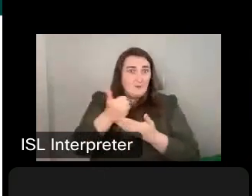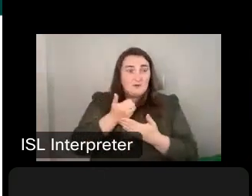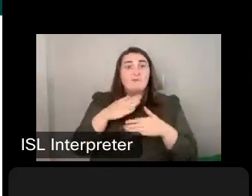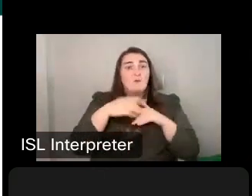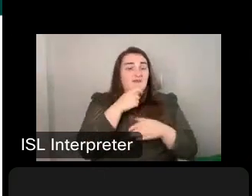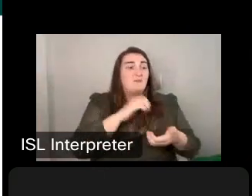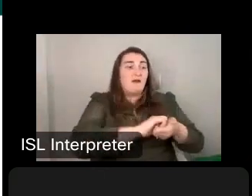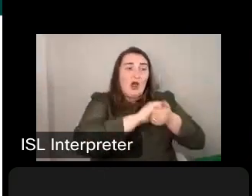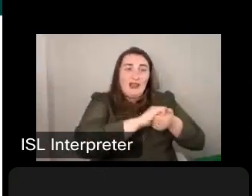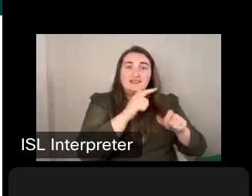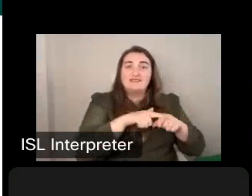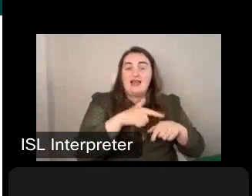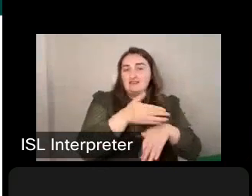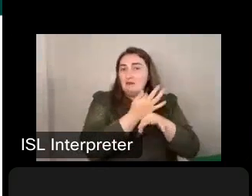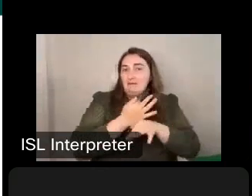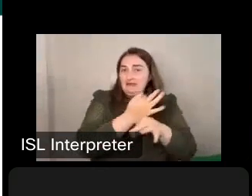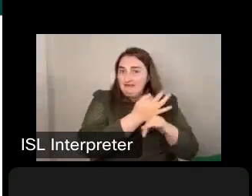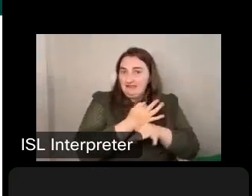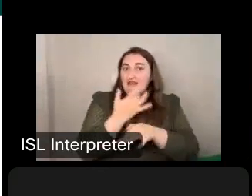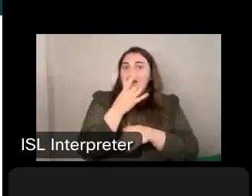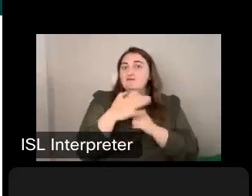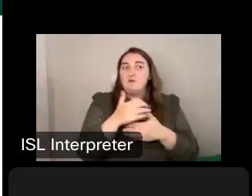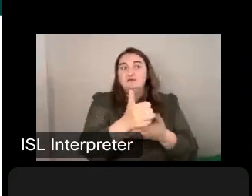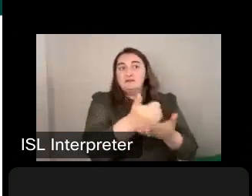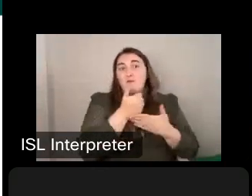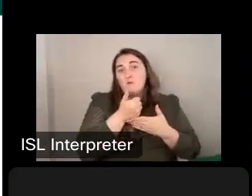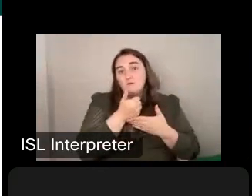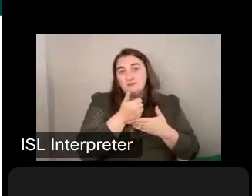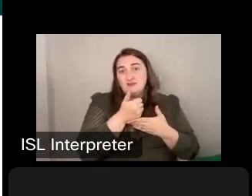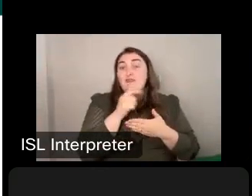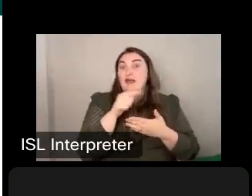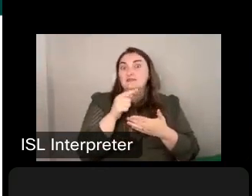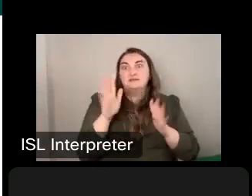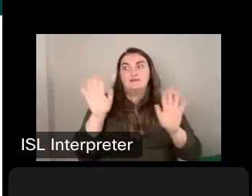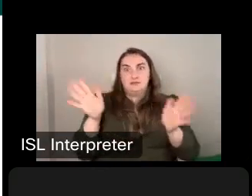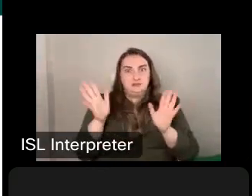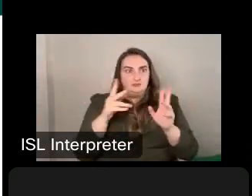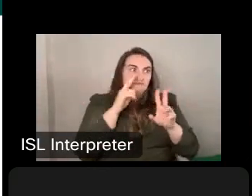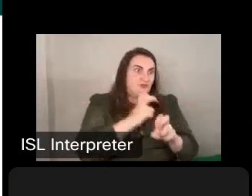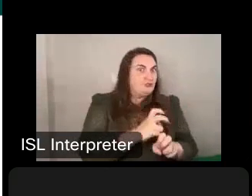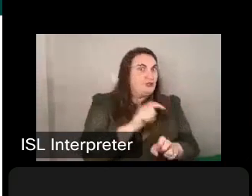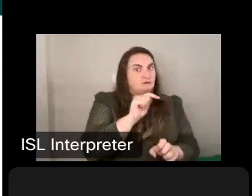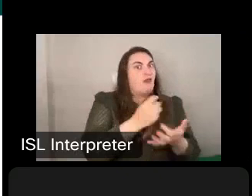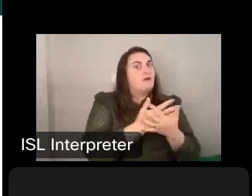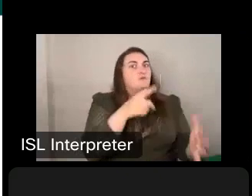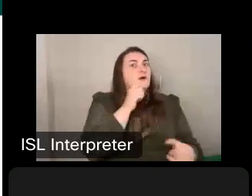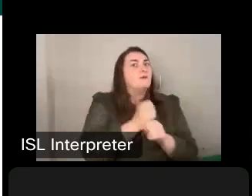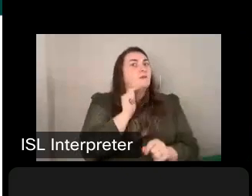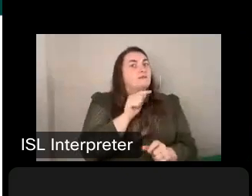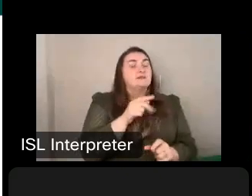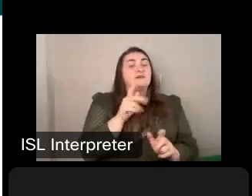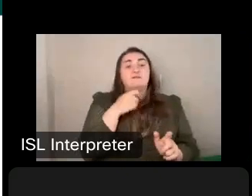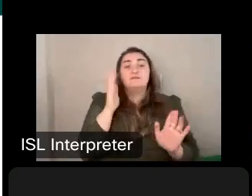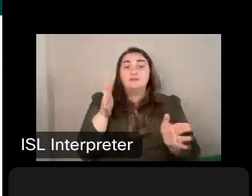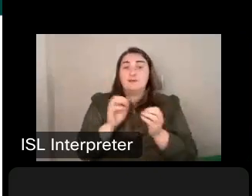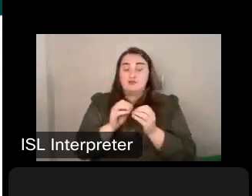and their family for peer support, and that's well documented and well reported in other pieces of research as well. They reported their